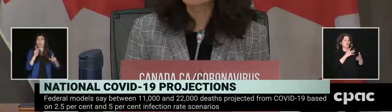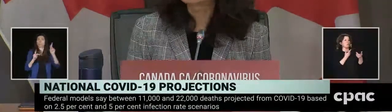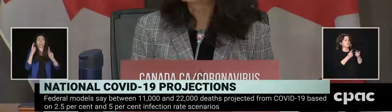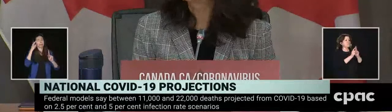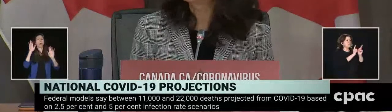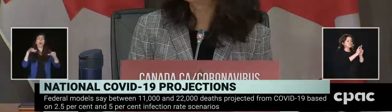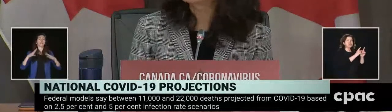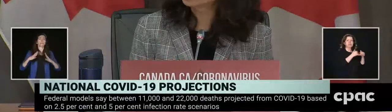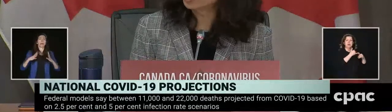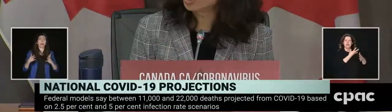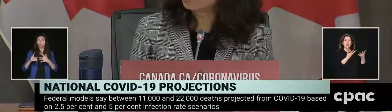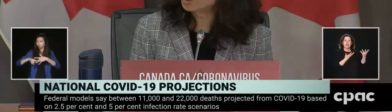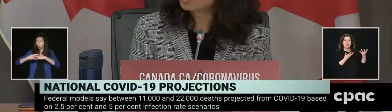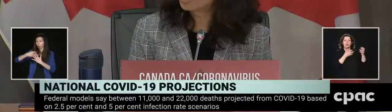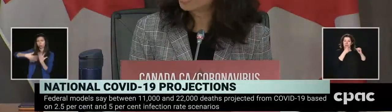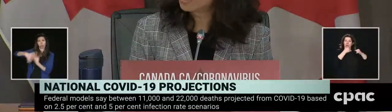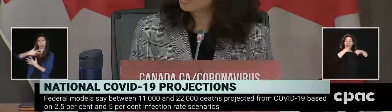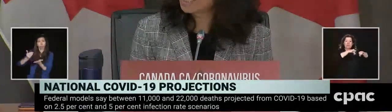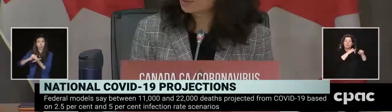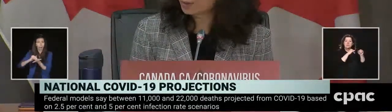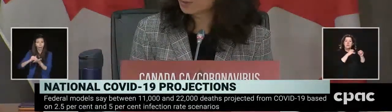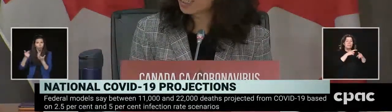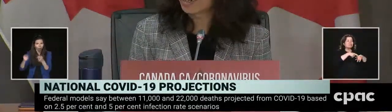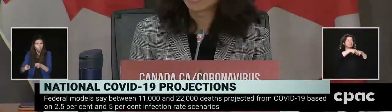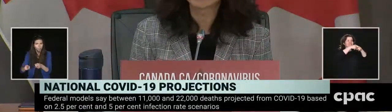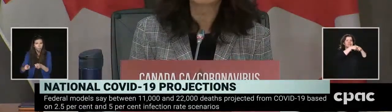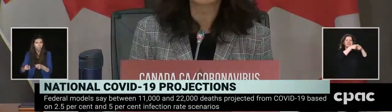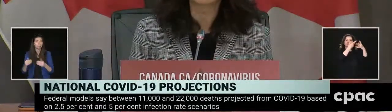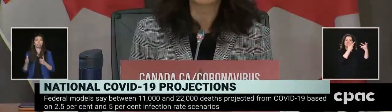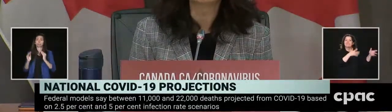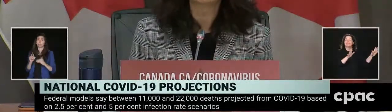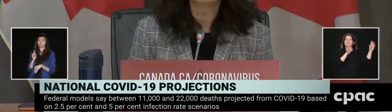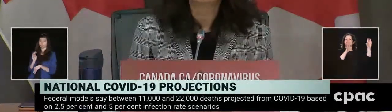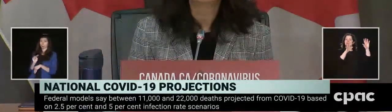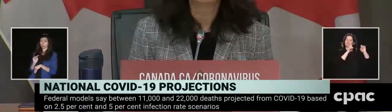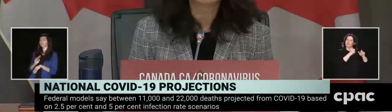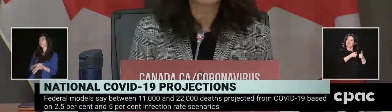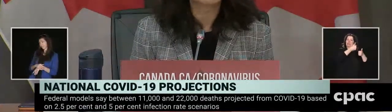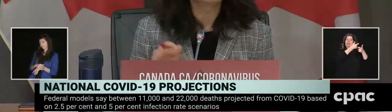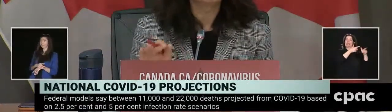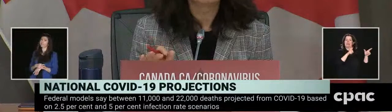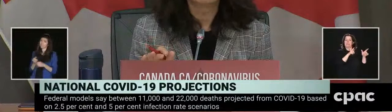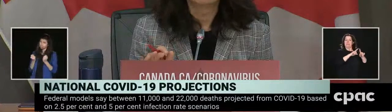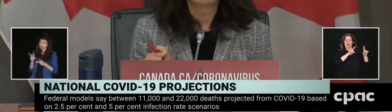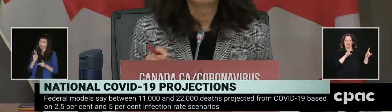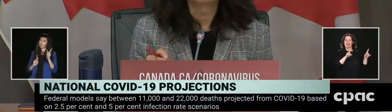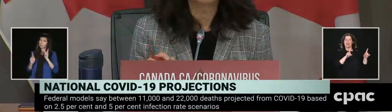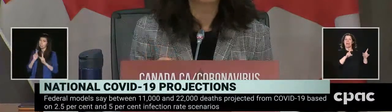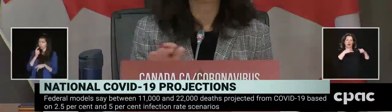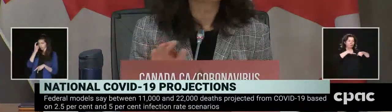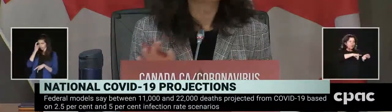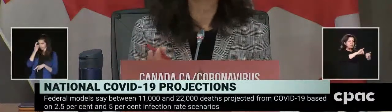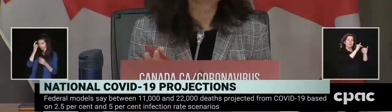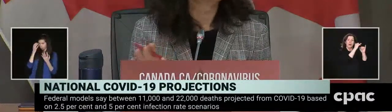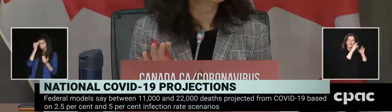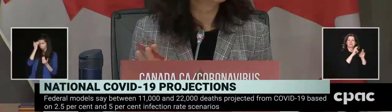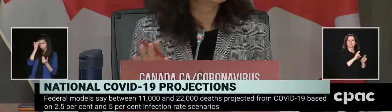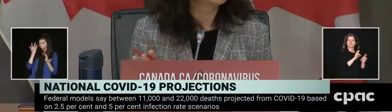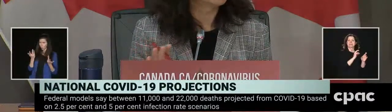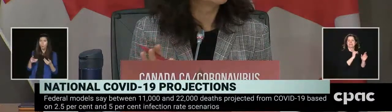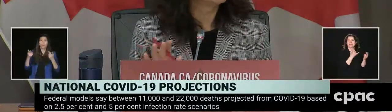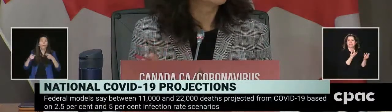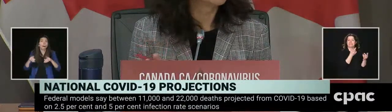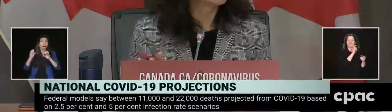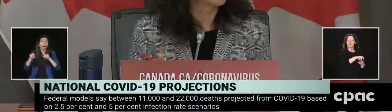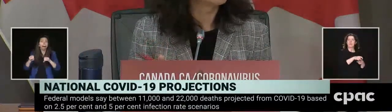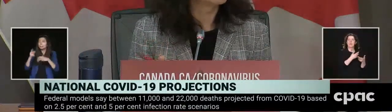I think that is the question that most Canadians are probably asking right now. So again, we don't know if we've reached